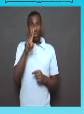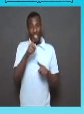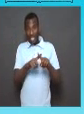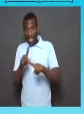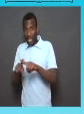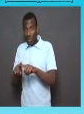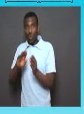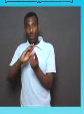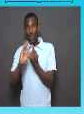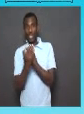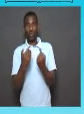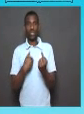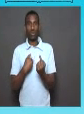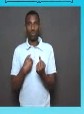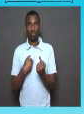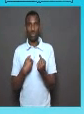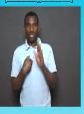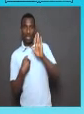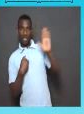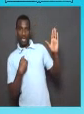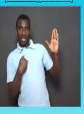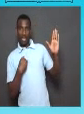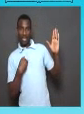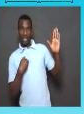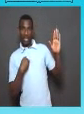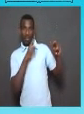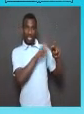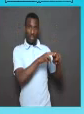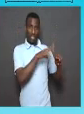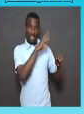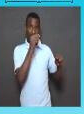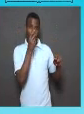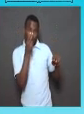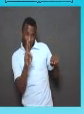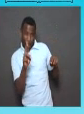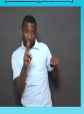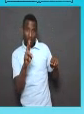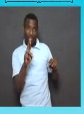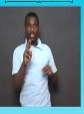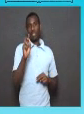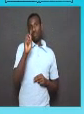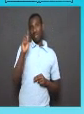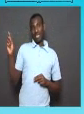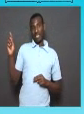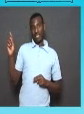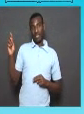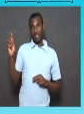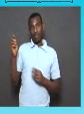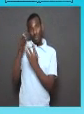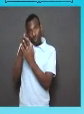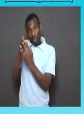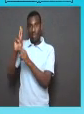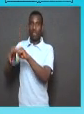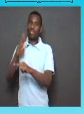exist: at rest on the left side or at rest on the right side.